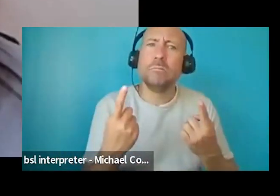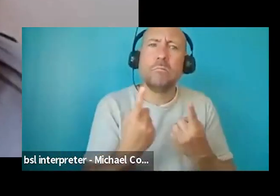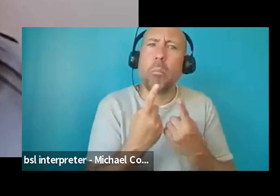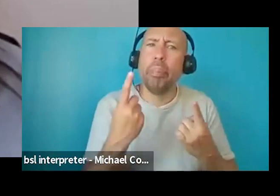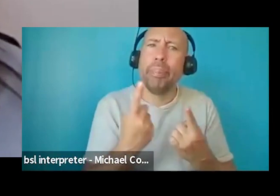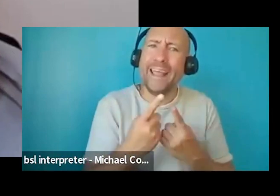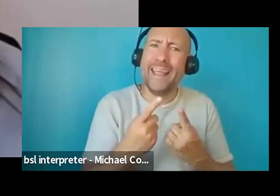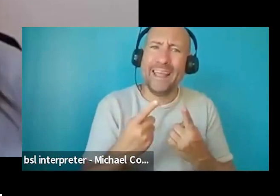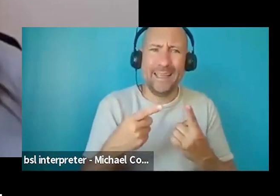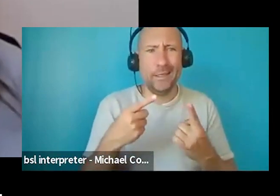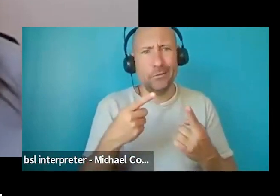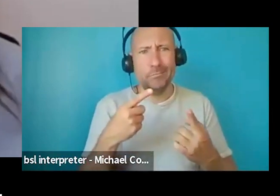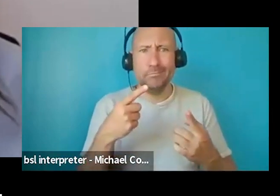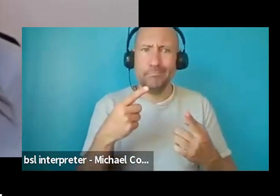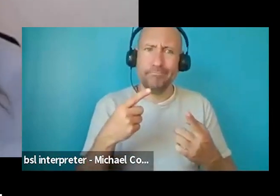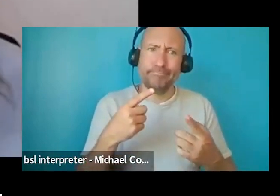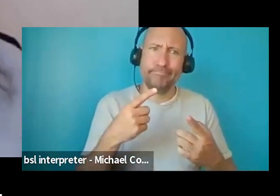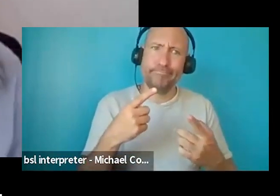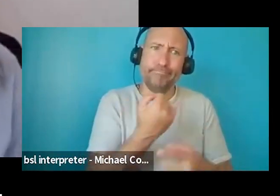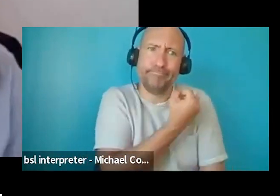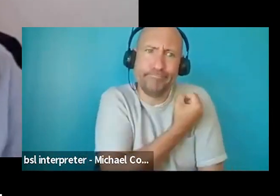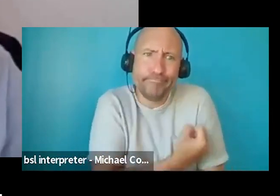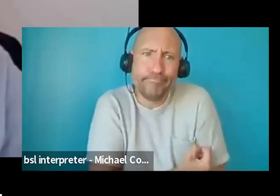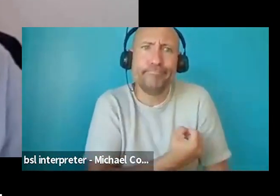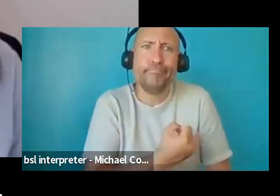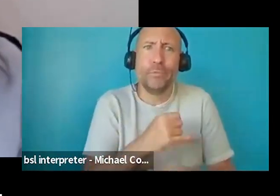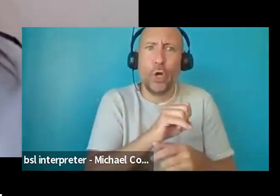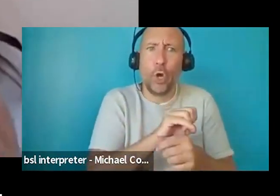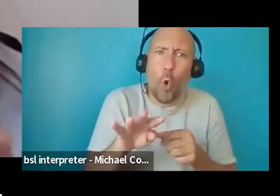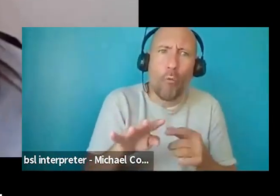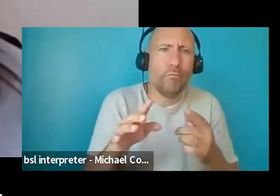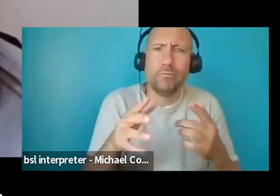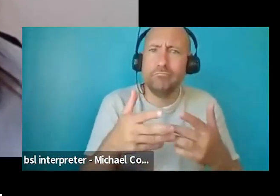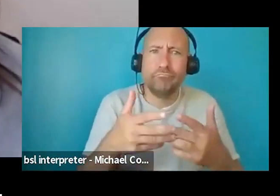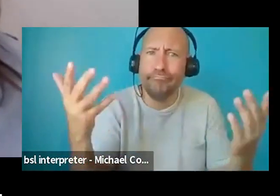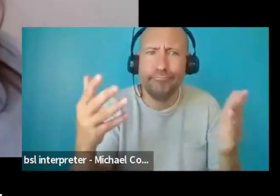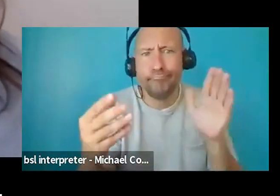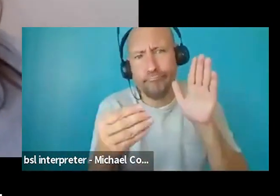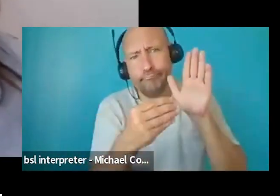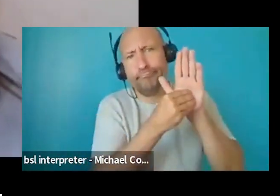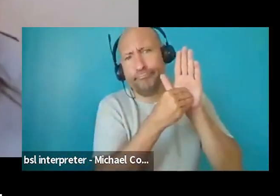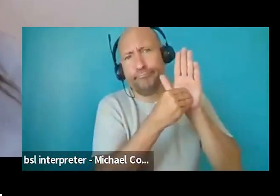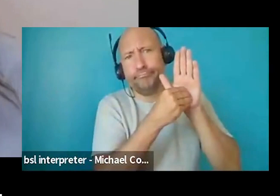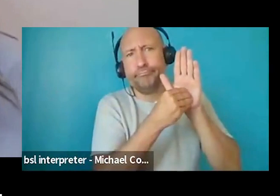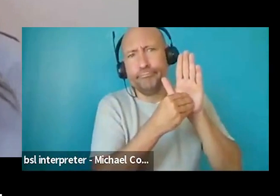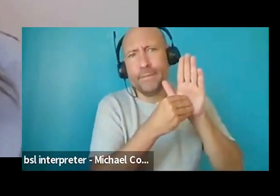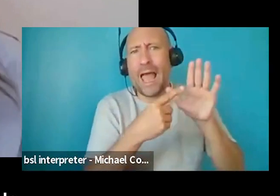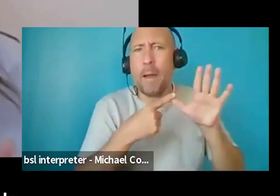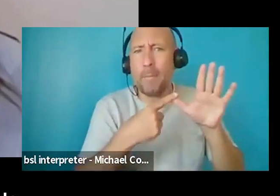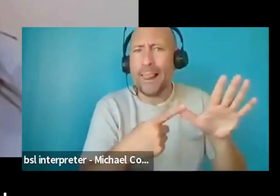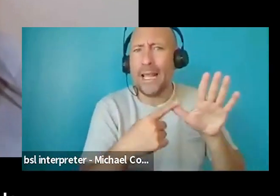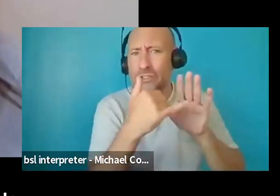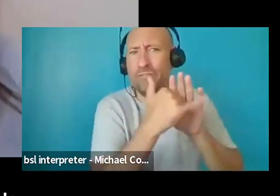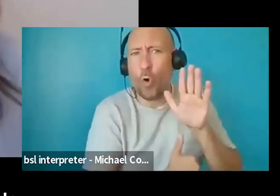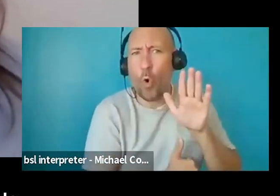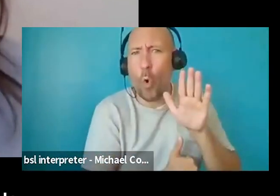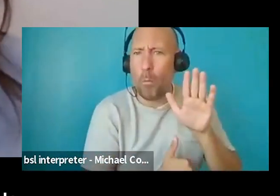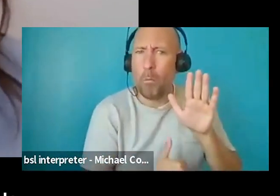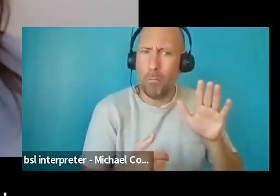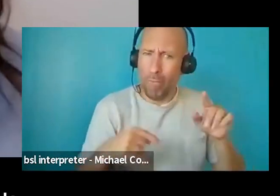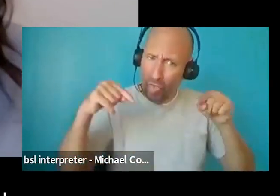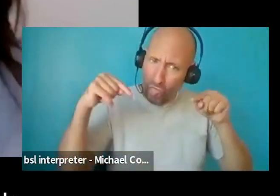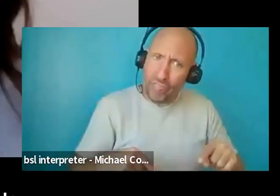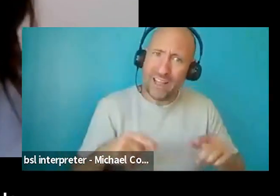this respect, because I would like to reiterate the fact that this project aims not only